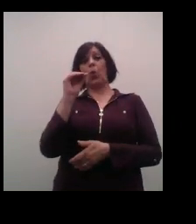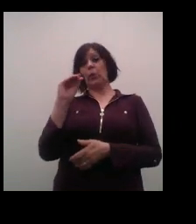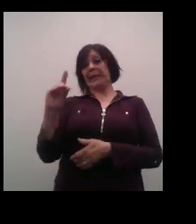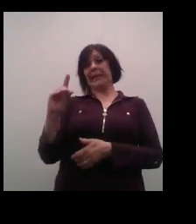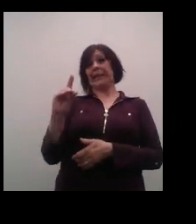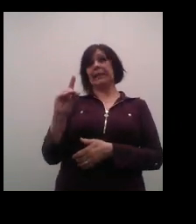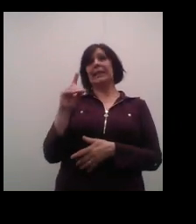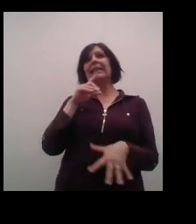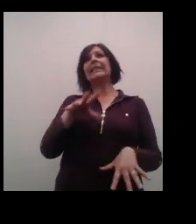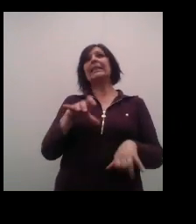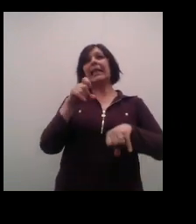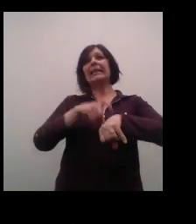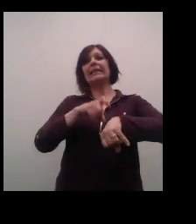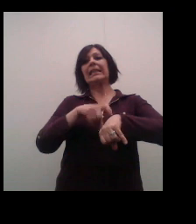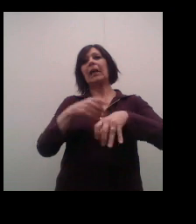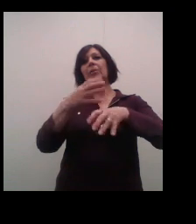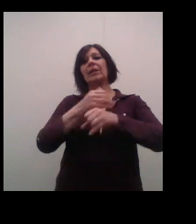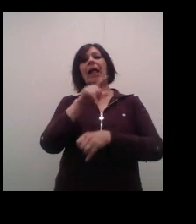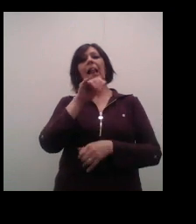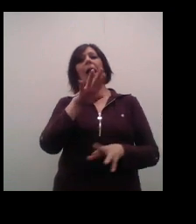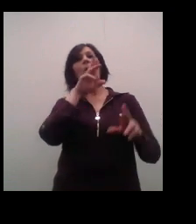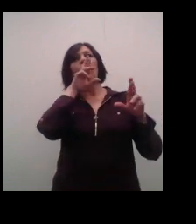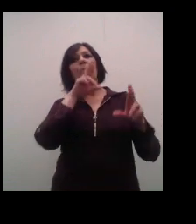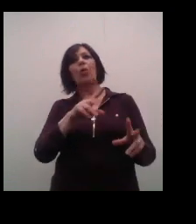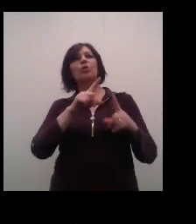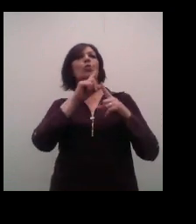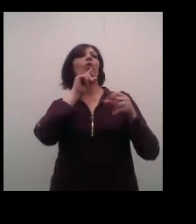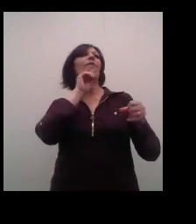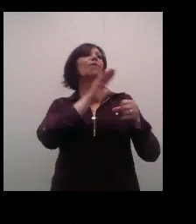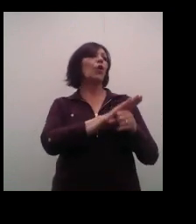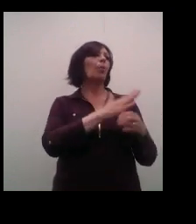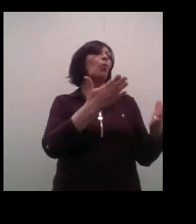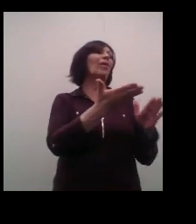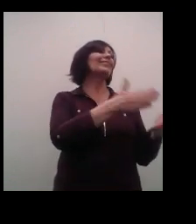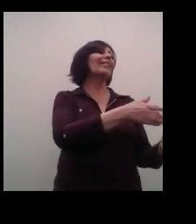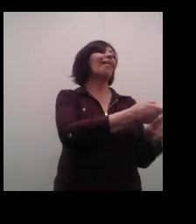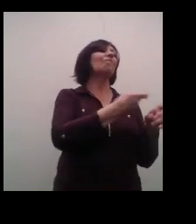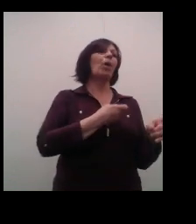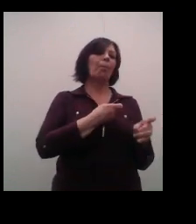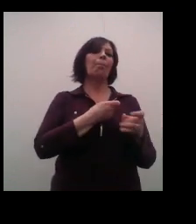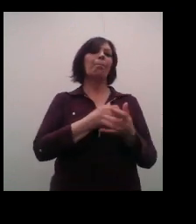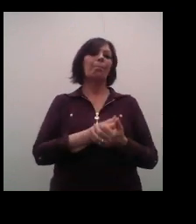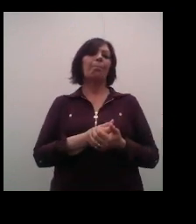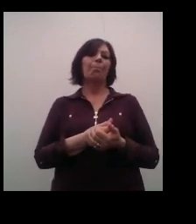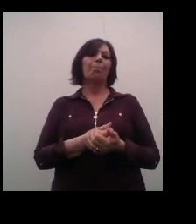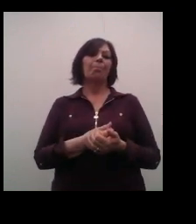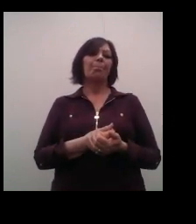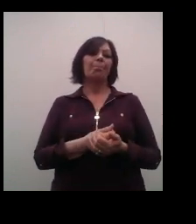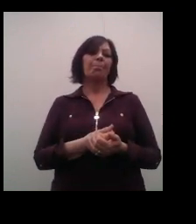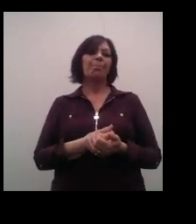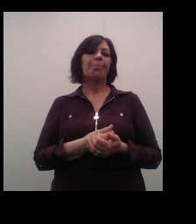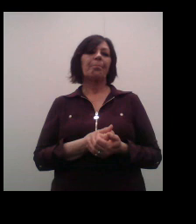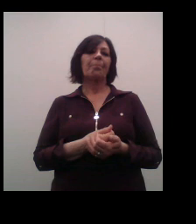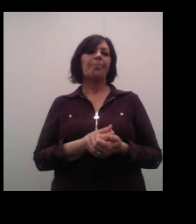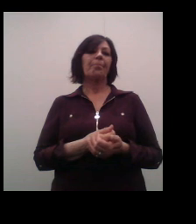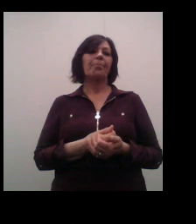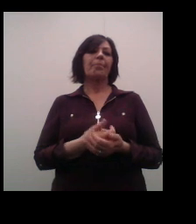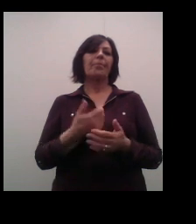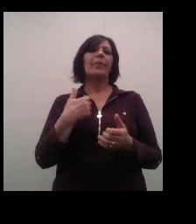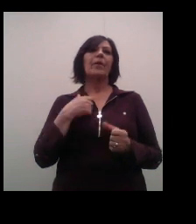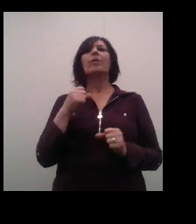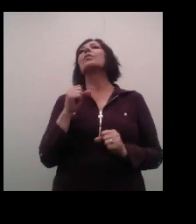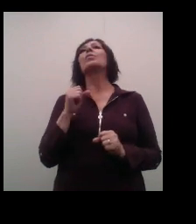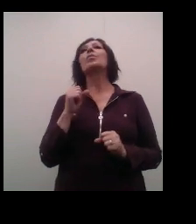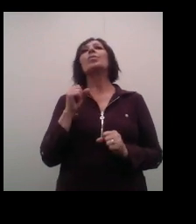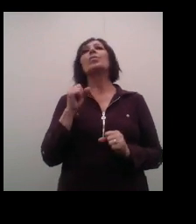takes some time to actually get the laboratory reports back to confirm what the substance was that actually killed the individual. We just can look at the